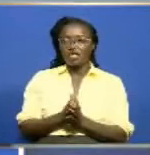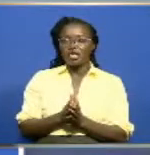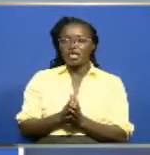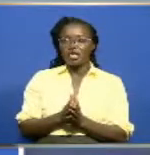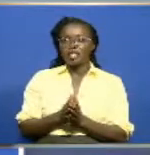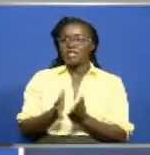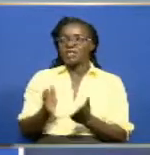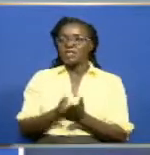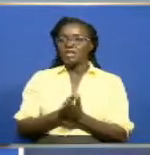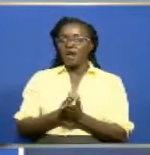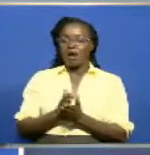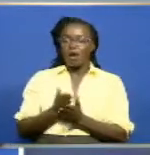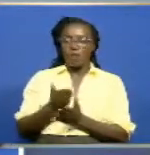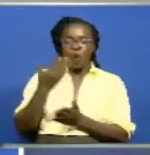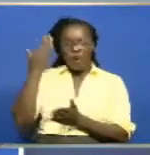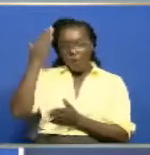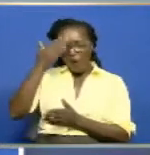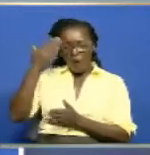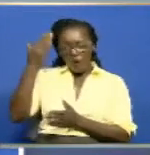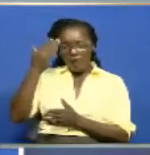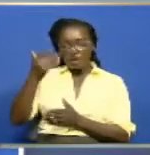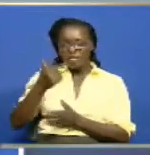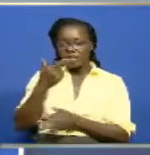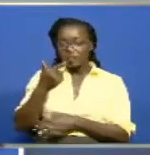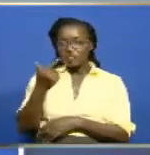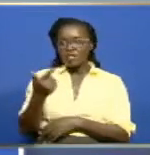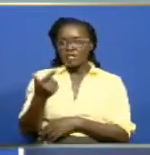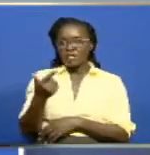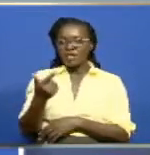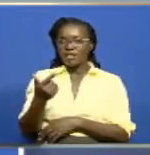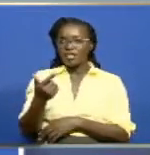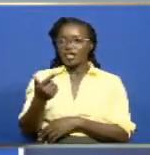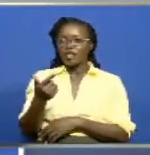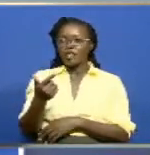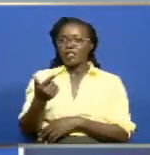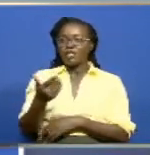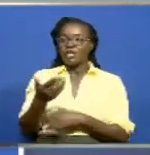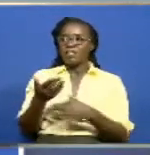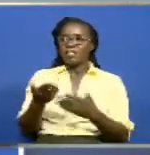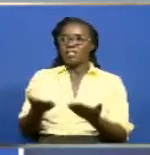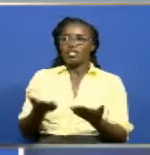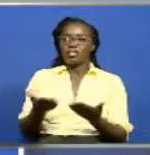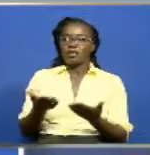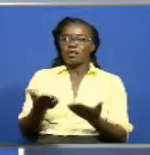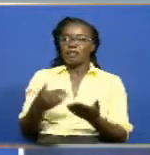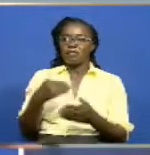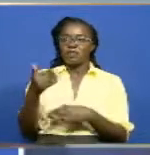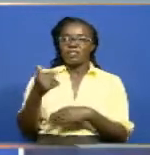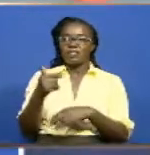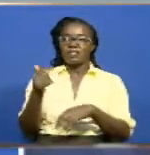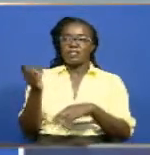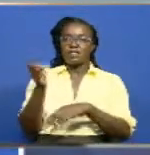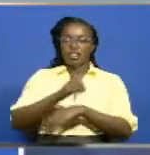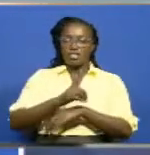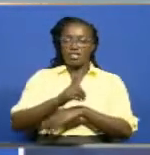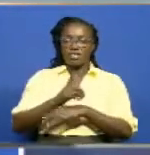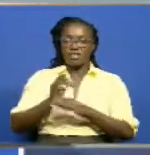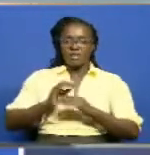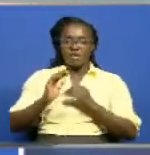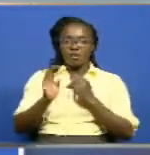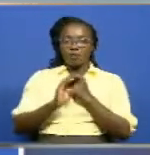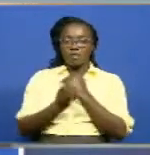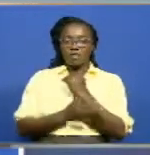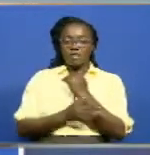You smear some oil on somebody and you tell her that the next day she will conceive. Maybe if it goes for a year and she